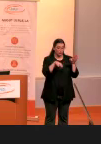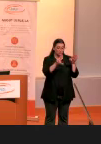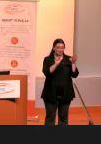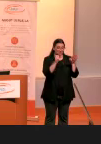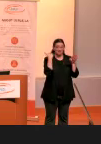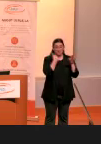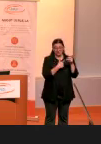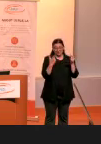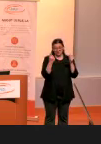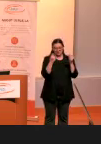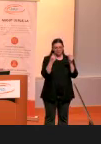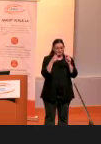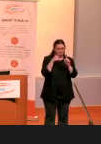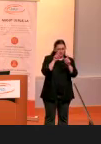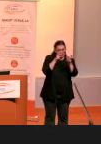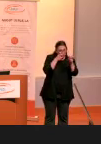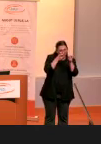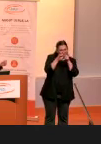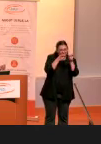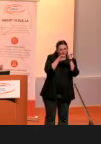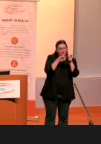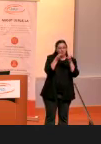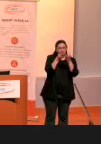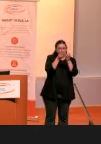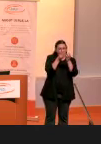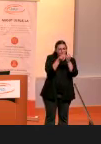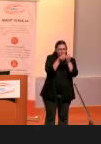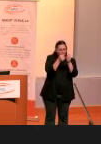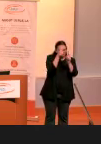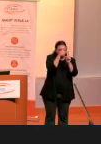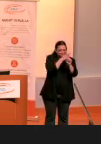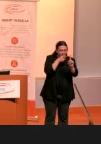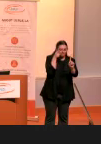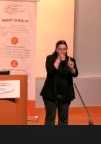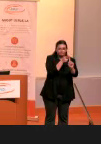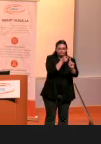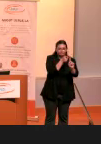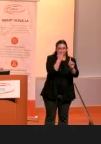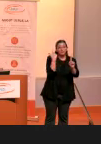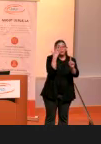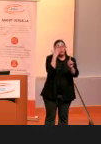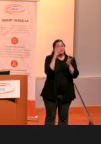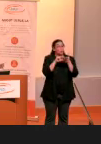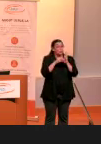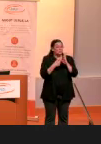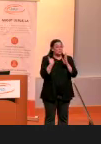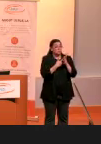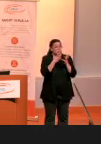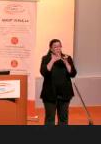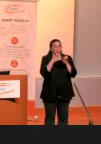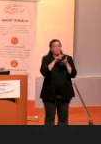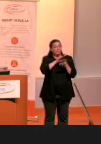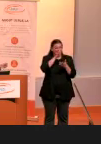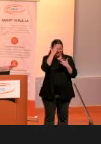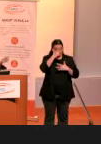to target in lupus. And what that basically means is we're trying to get to a point where we have minimal or low disease